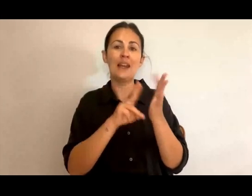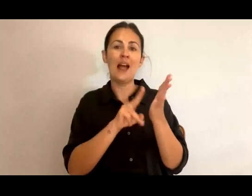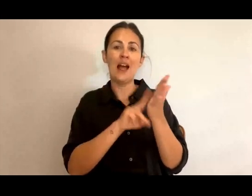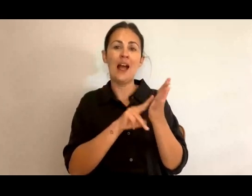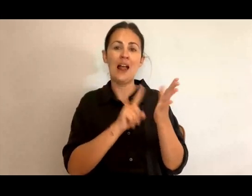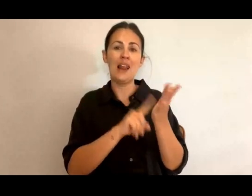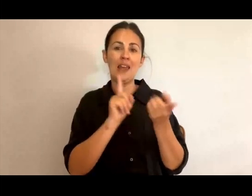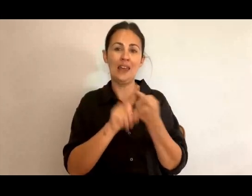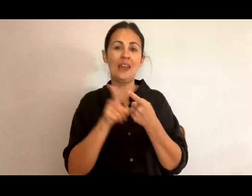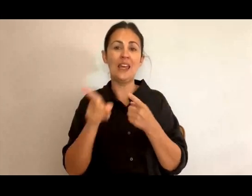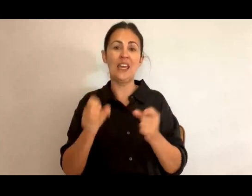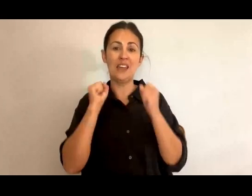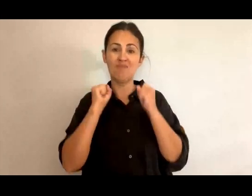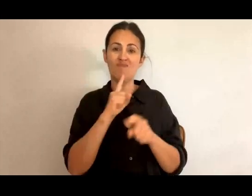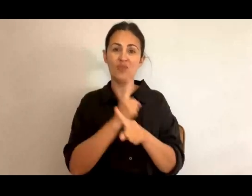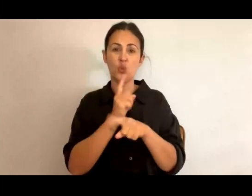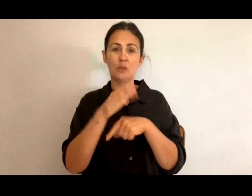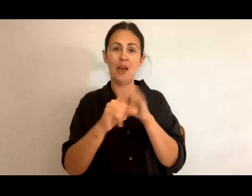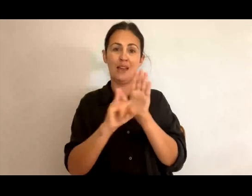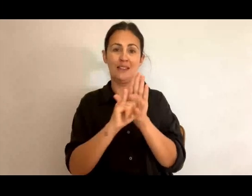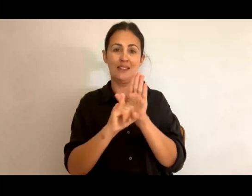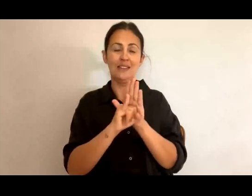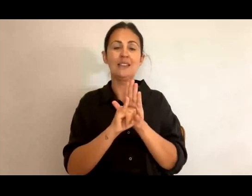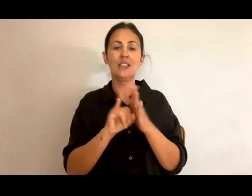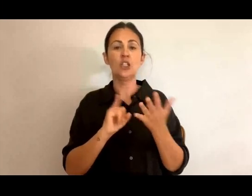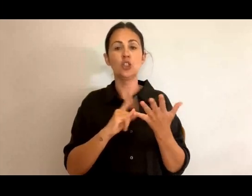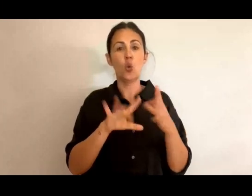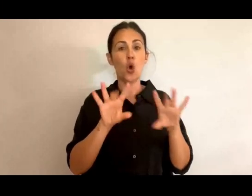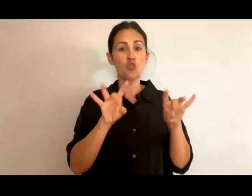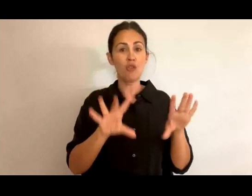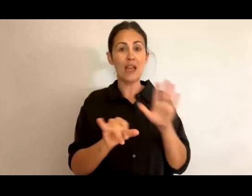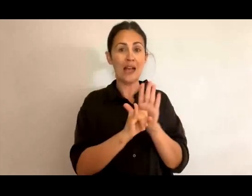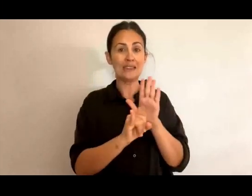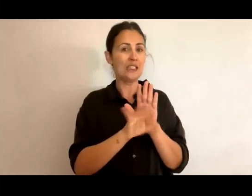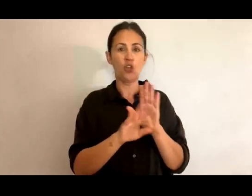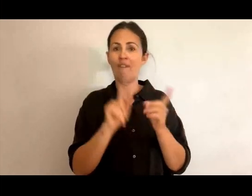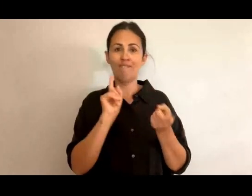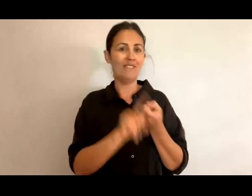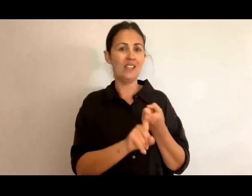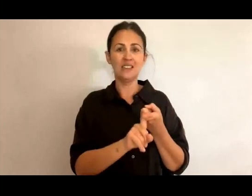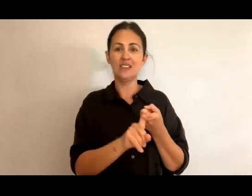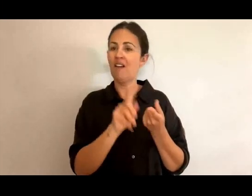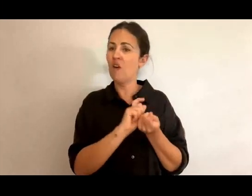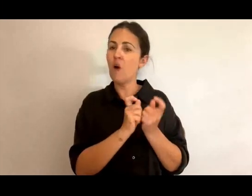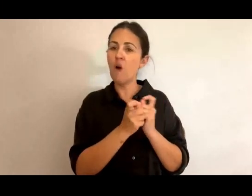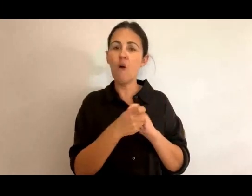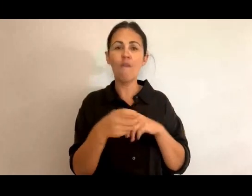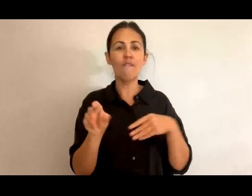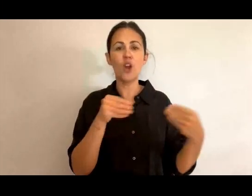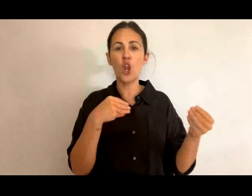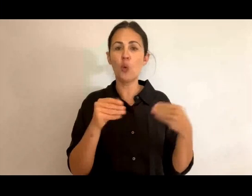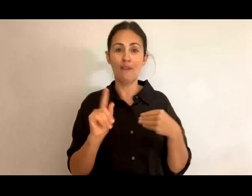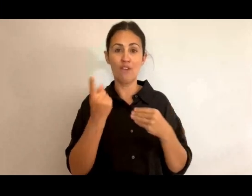change. So Australia's identity is not a fixed idea, it's an ever-evolving construction, and First Nations artists and art makers have